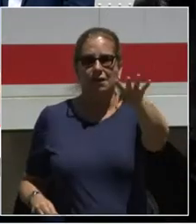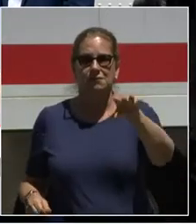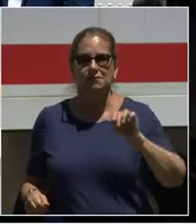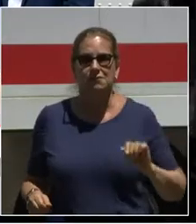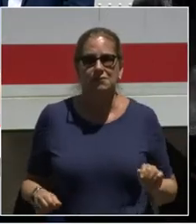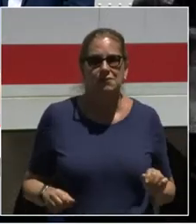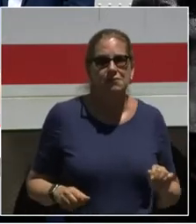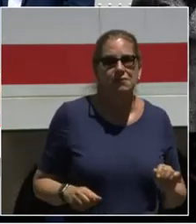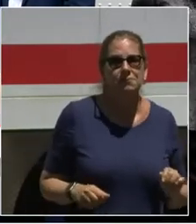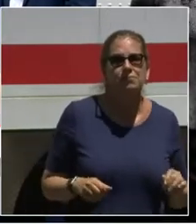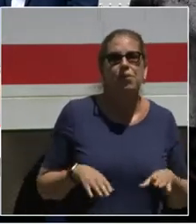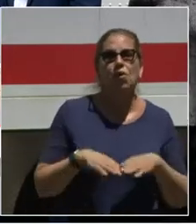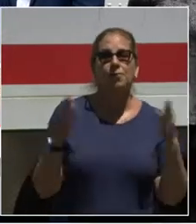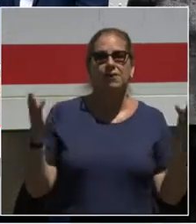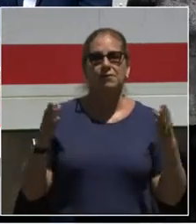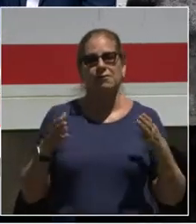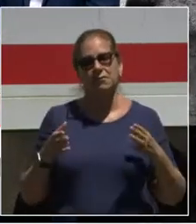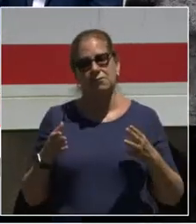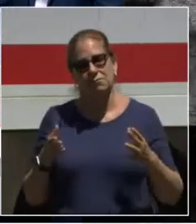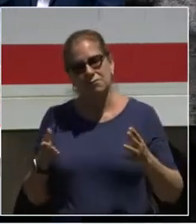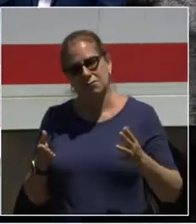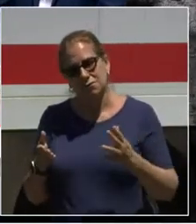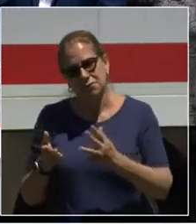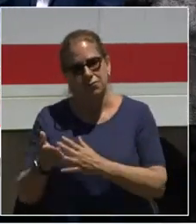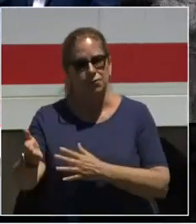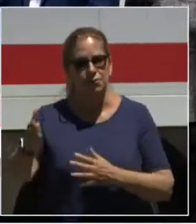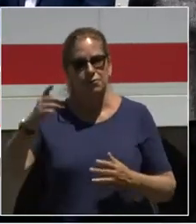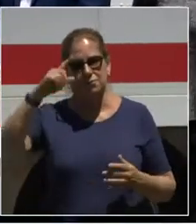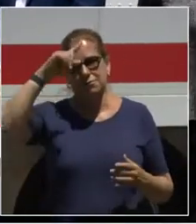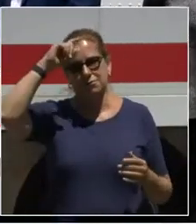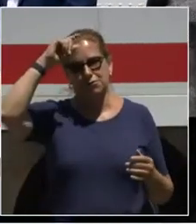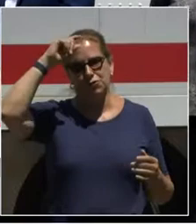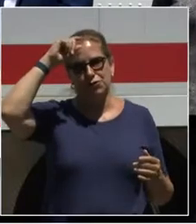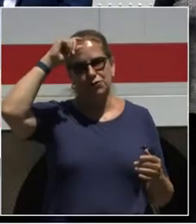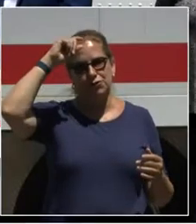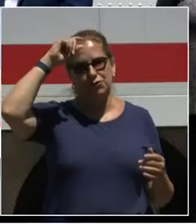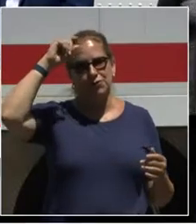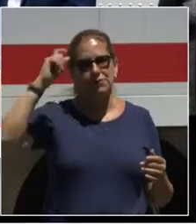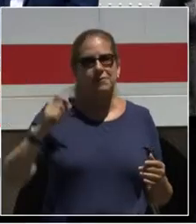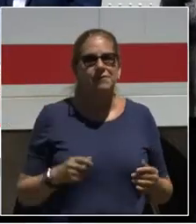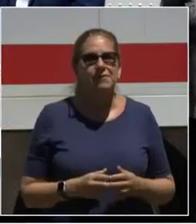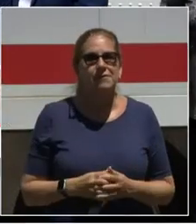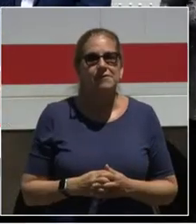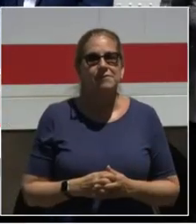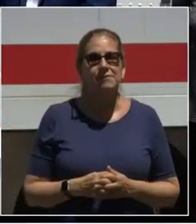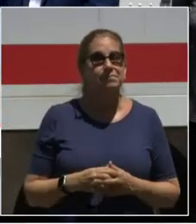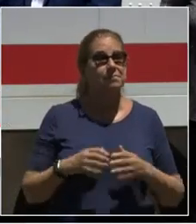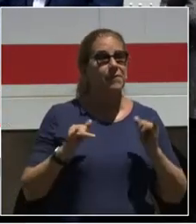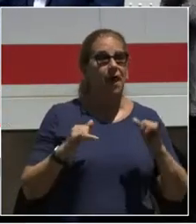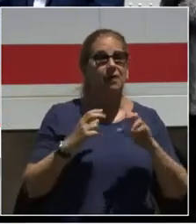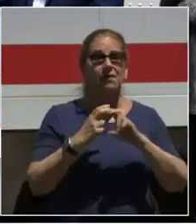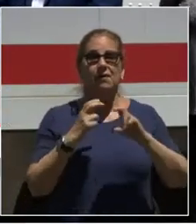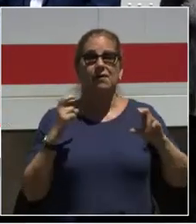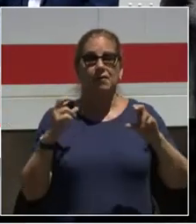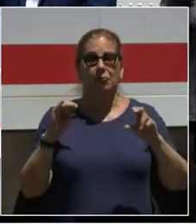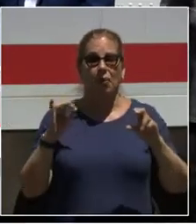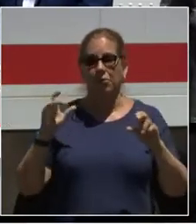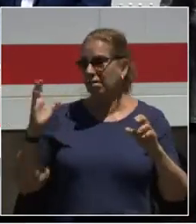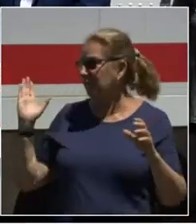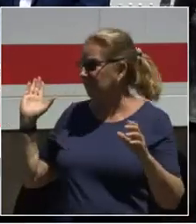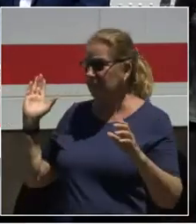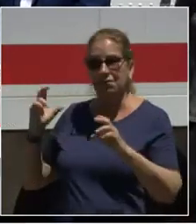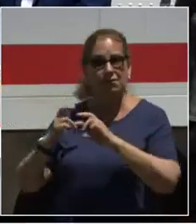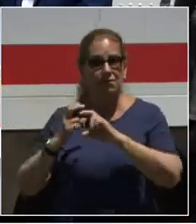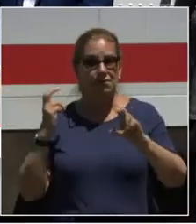vaccinated. And then mobile teams that use vehicles like this that will be available to go to schools with the lowest